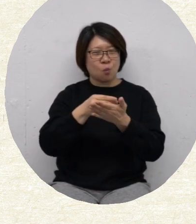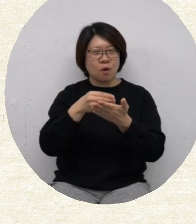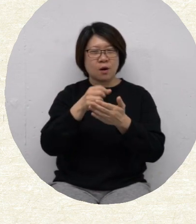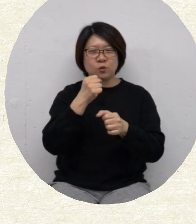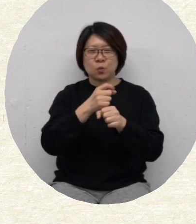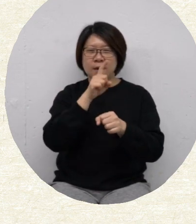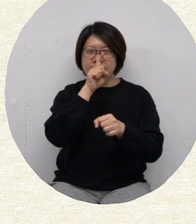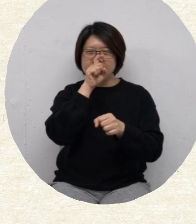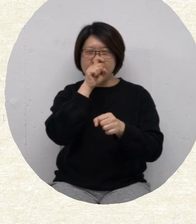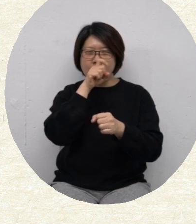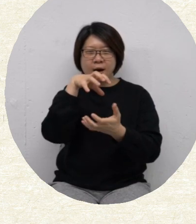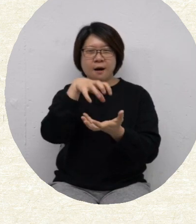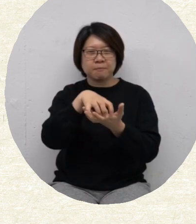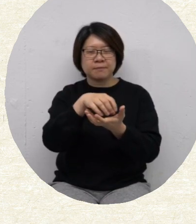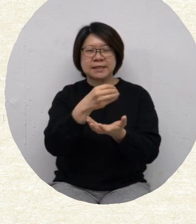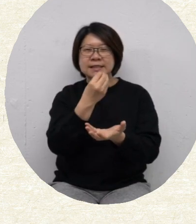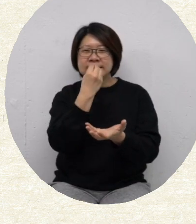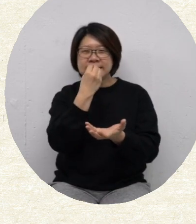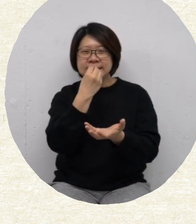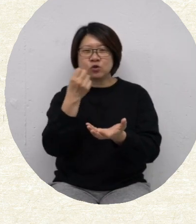their intended lifespan.